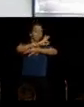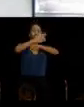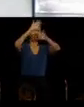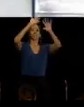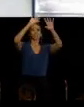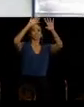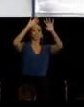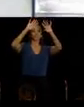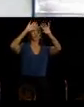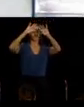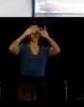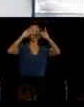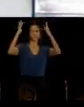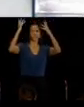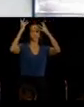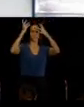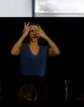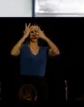twilight's last